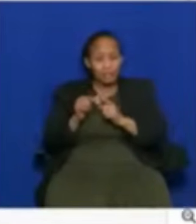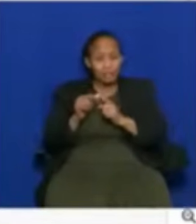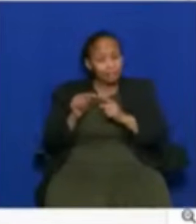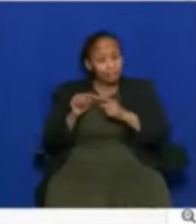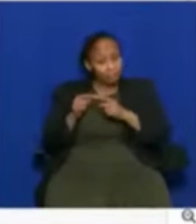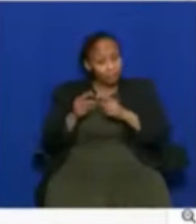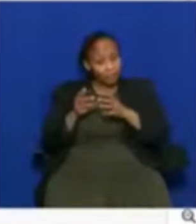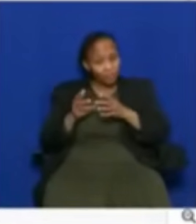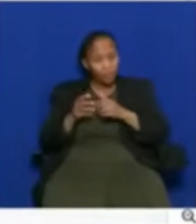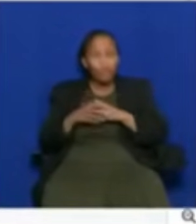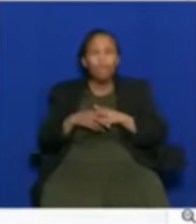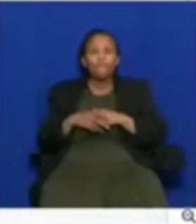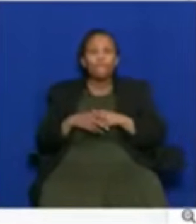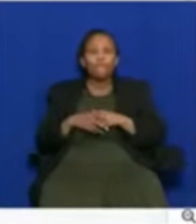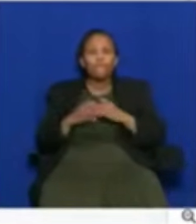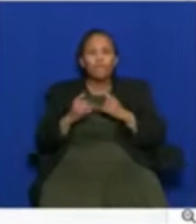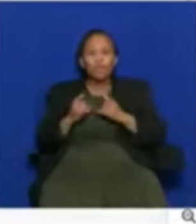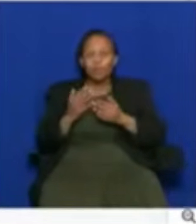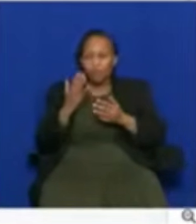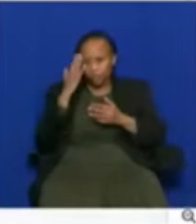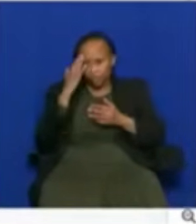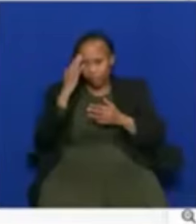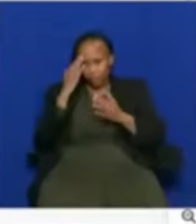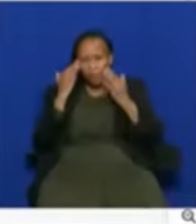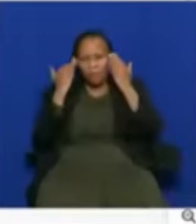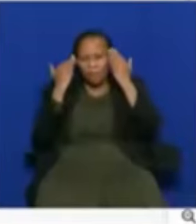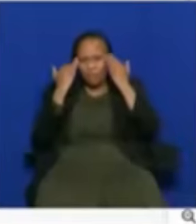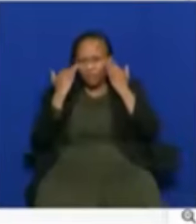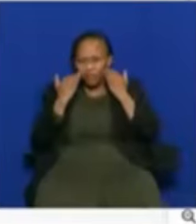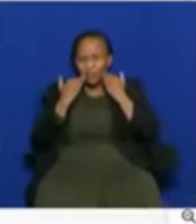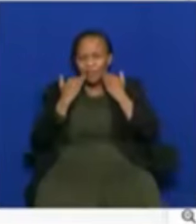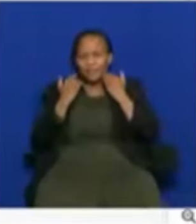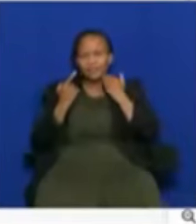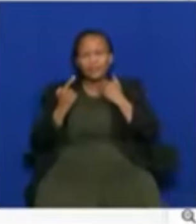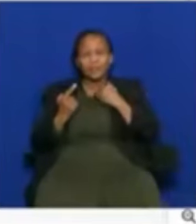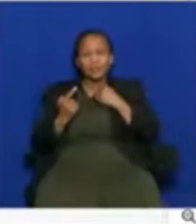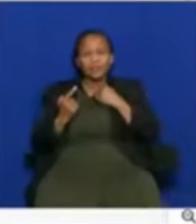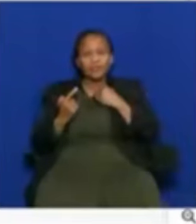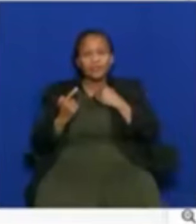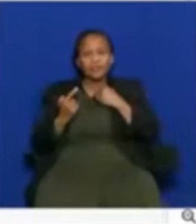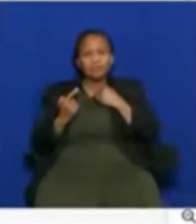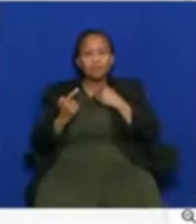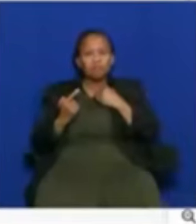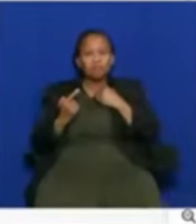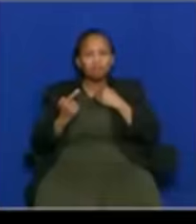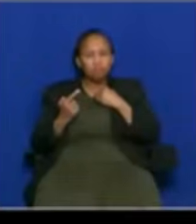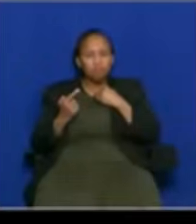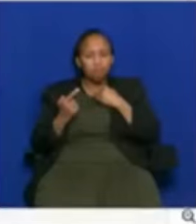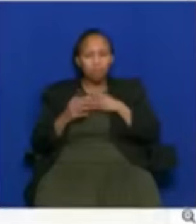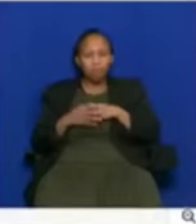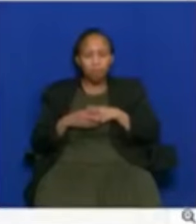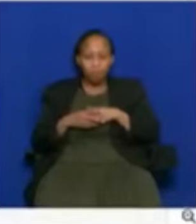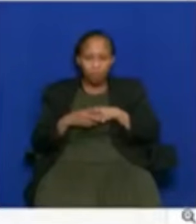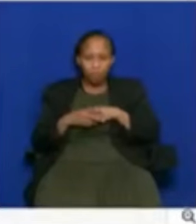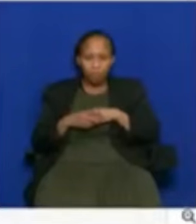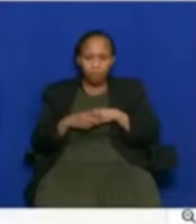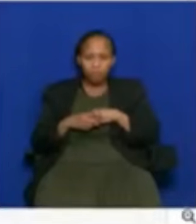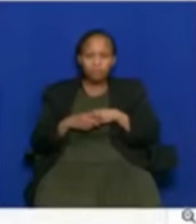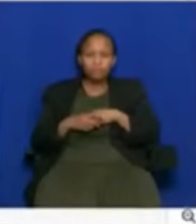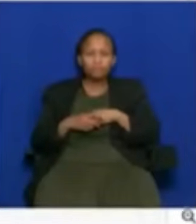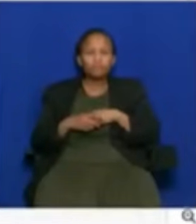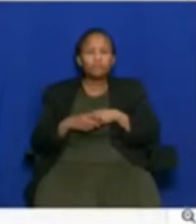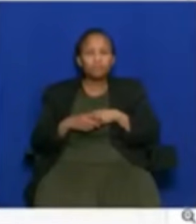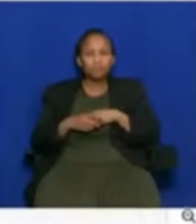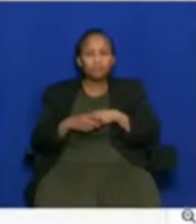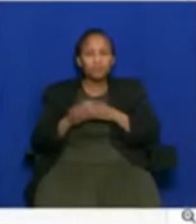the magistrate could possibly have sourced this condition if the prosecutor